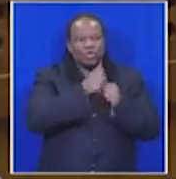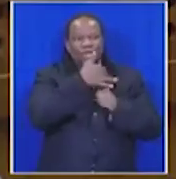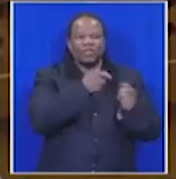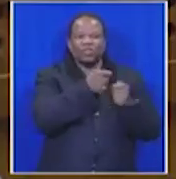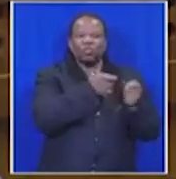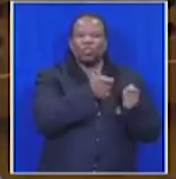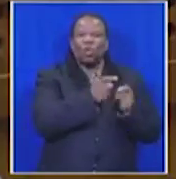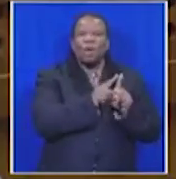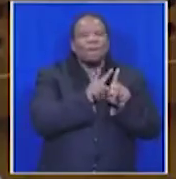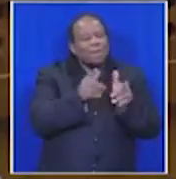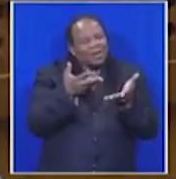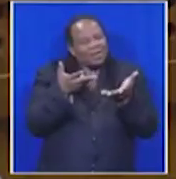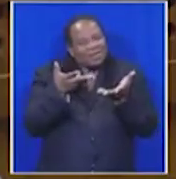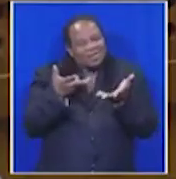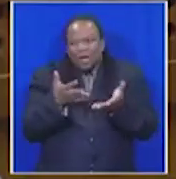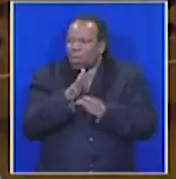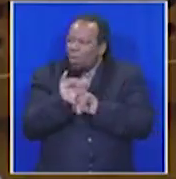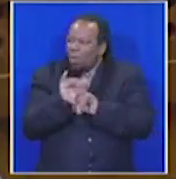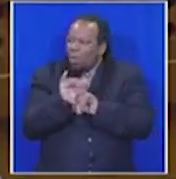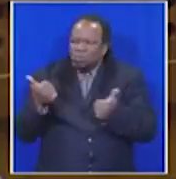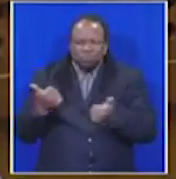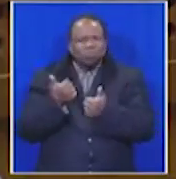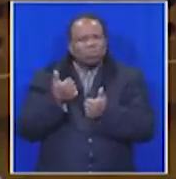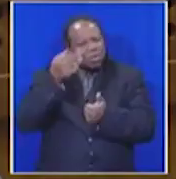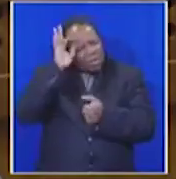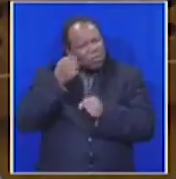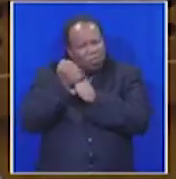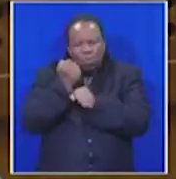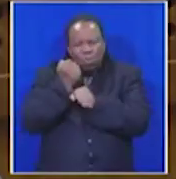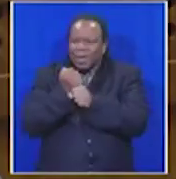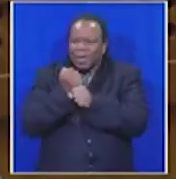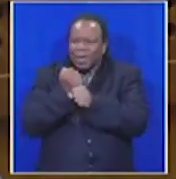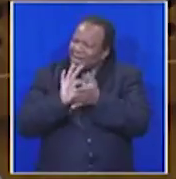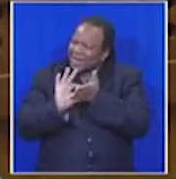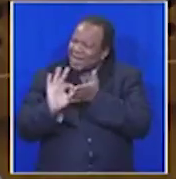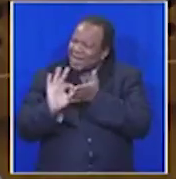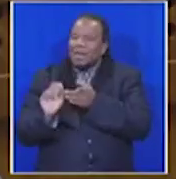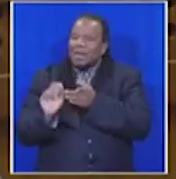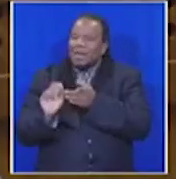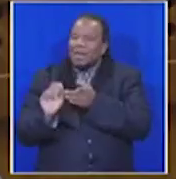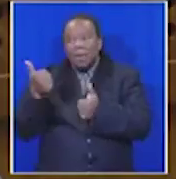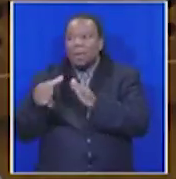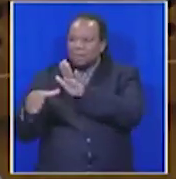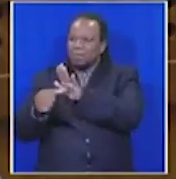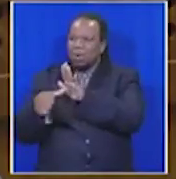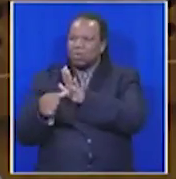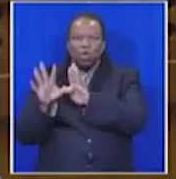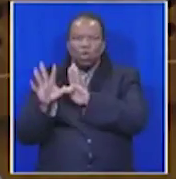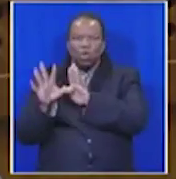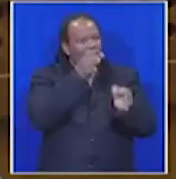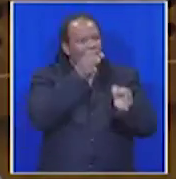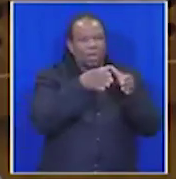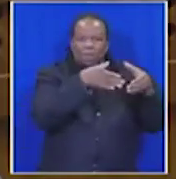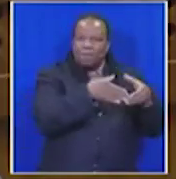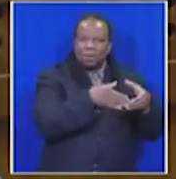of the politics of clean, efficient government, the politics of putting people ahead of party, and the politics of ensuring that the needs